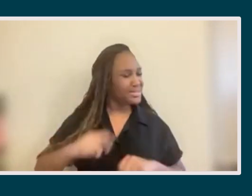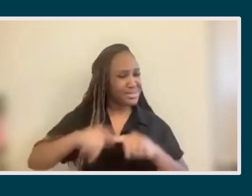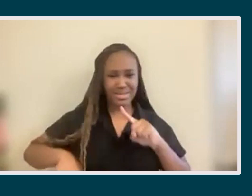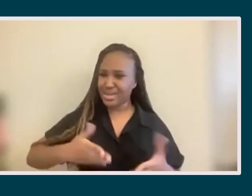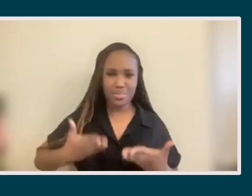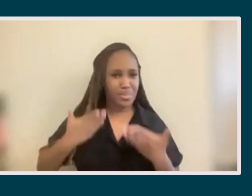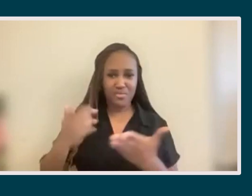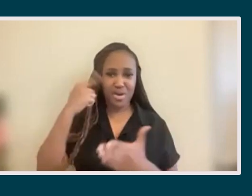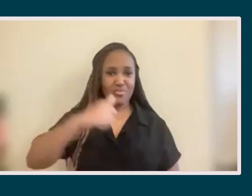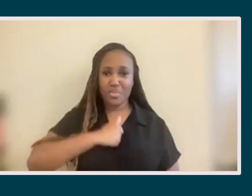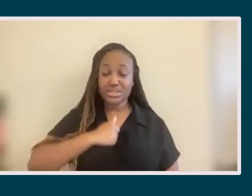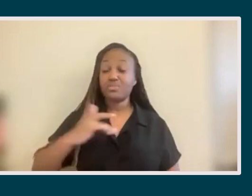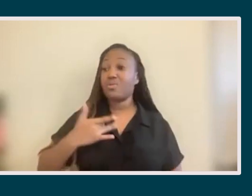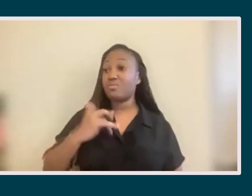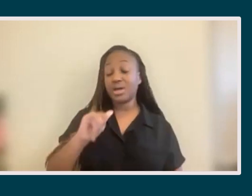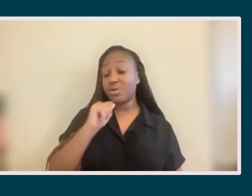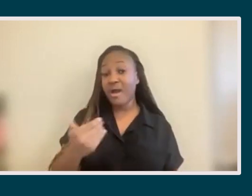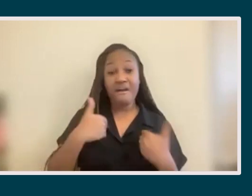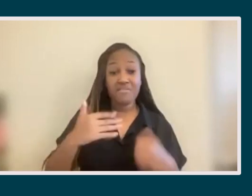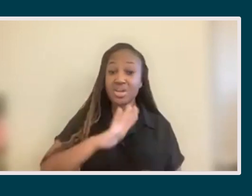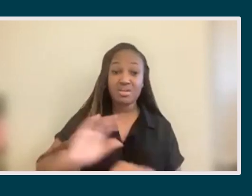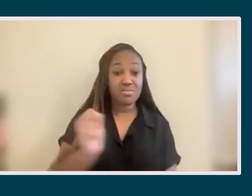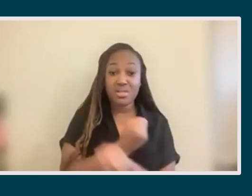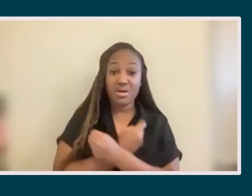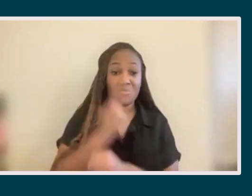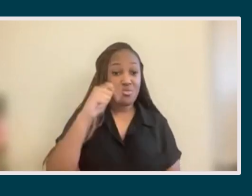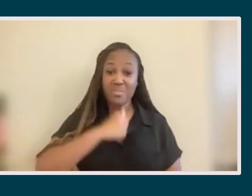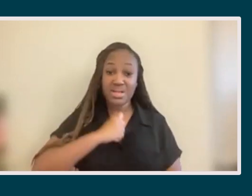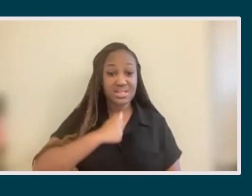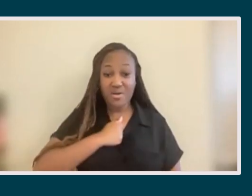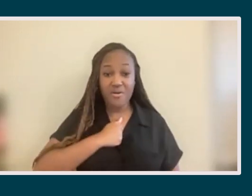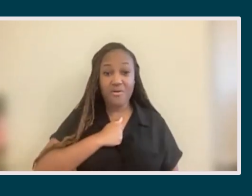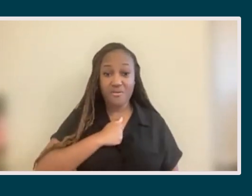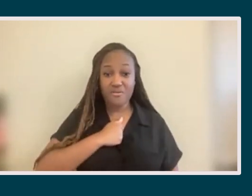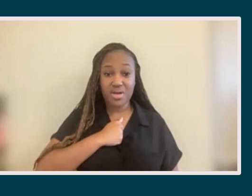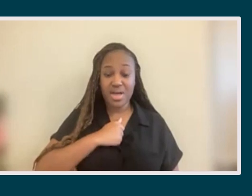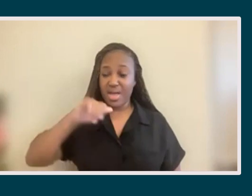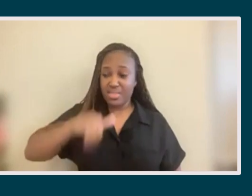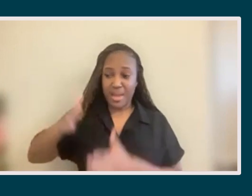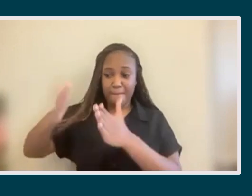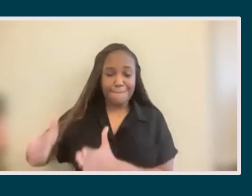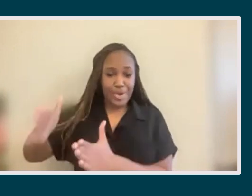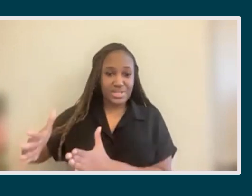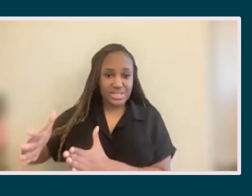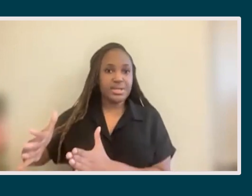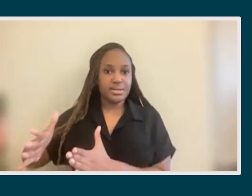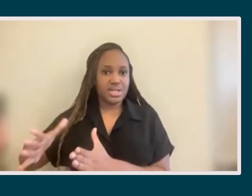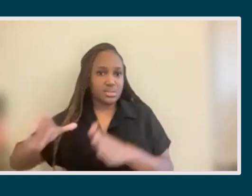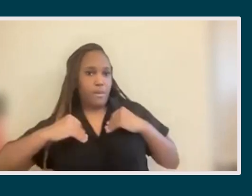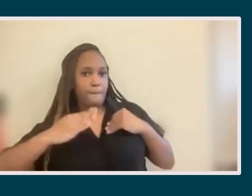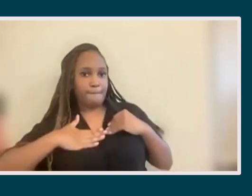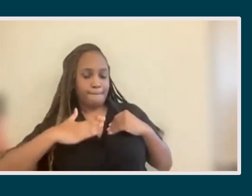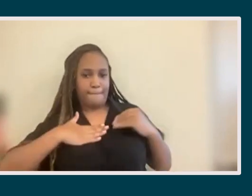have enough love for myself to fill the space that I think that this person owns? Do I feel like I will